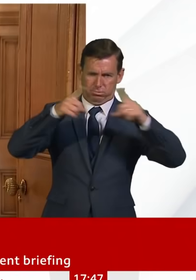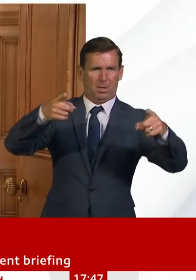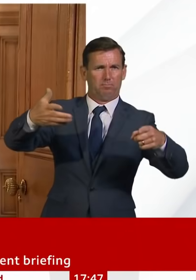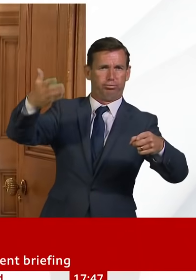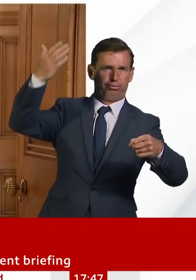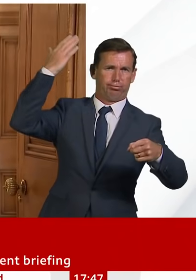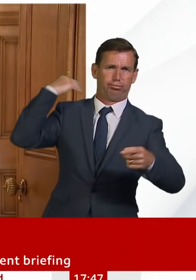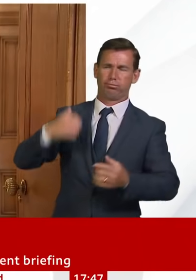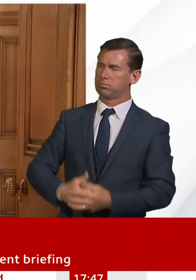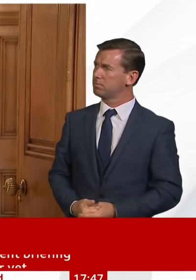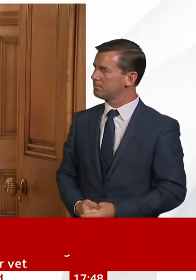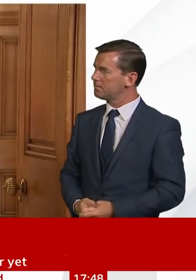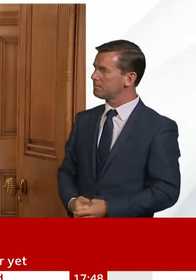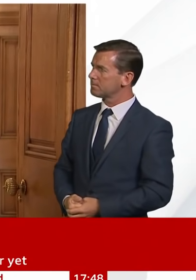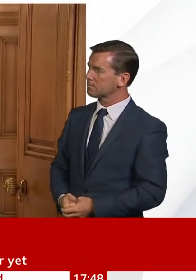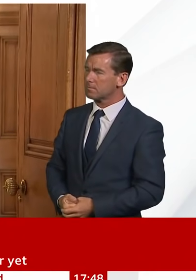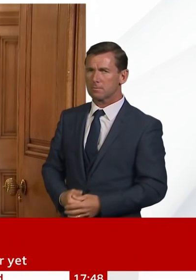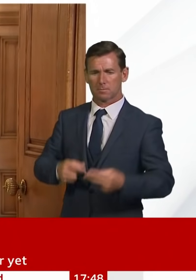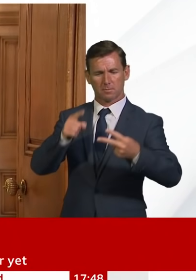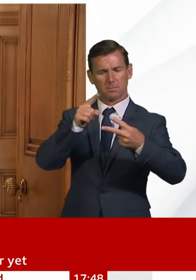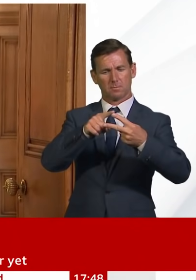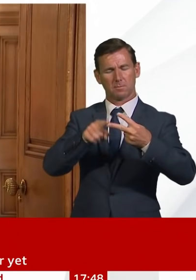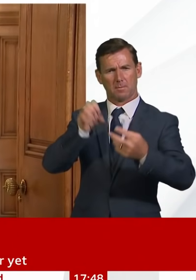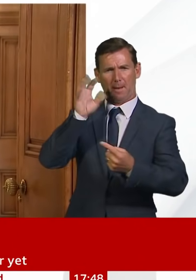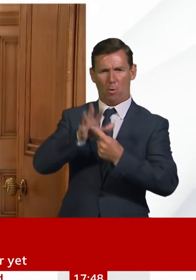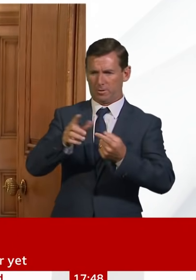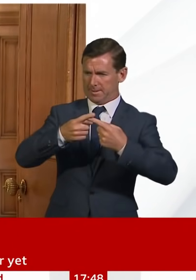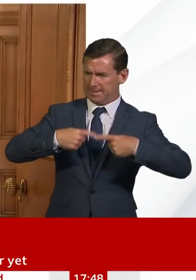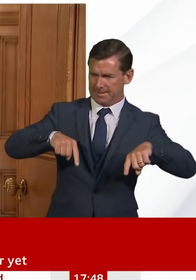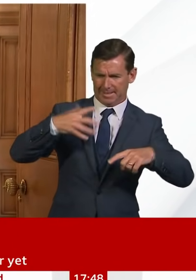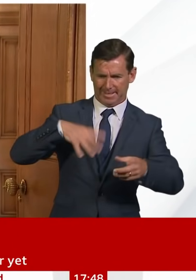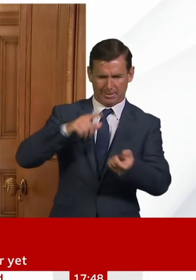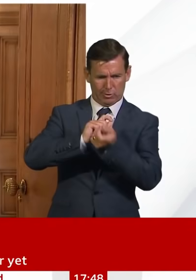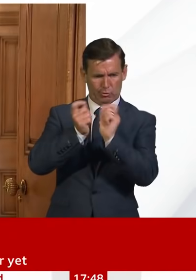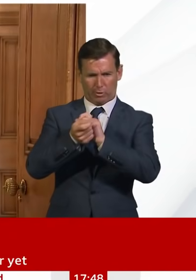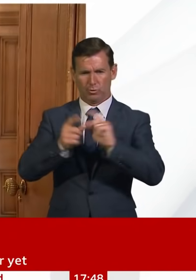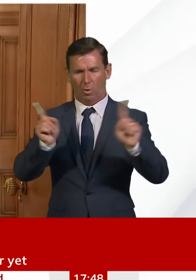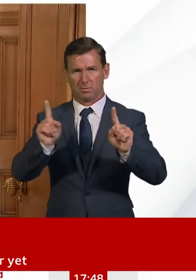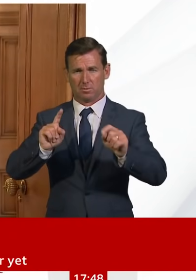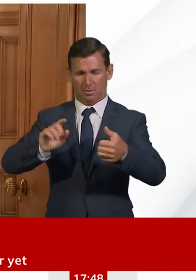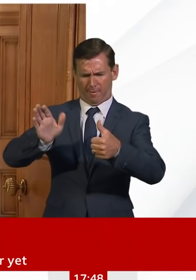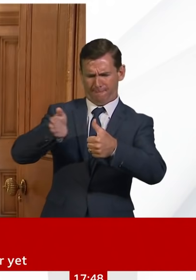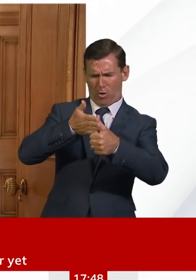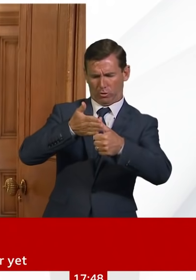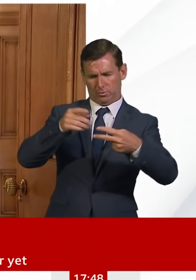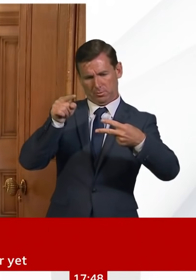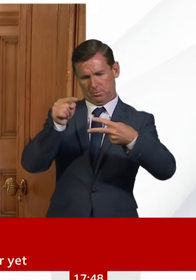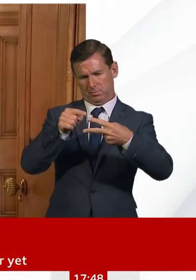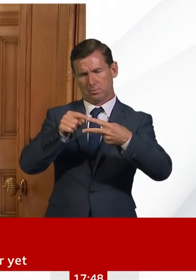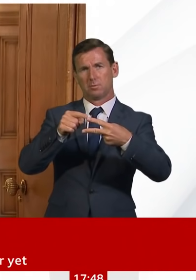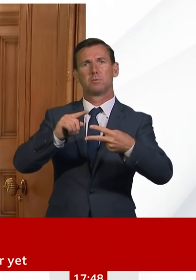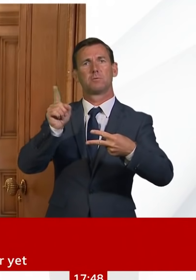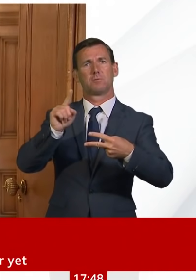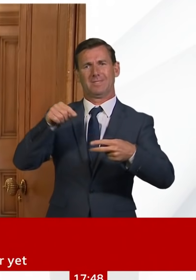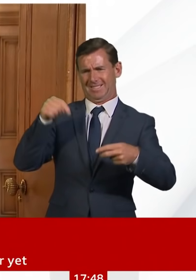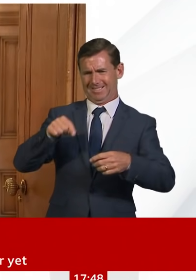the lockdown began, when we published the types of measures we might have to take. One is that we got the exponential nature of